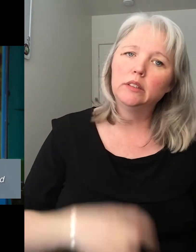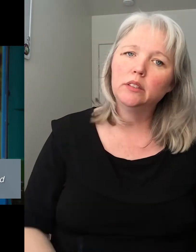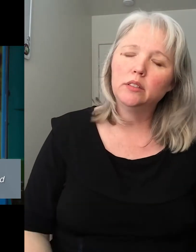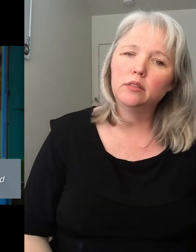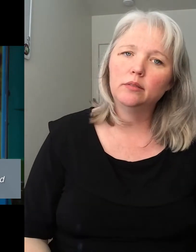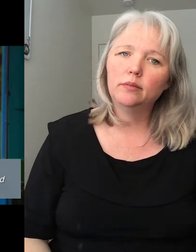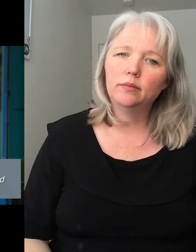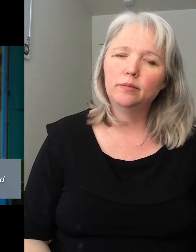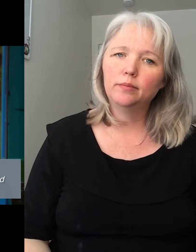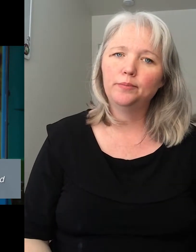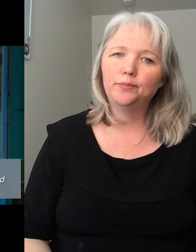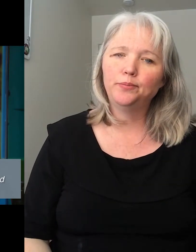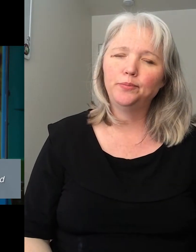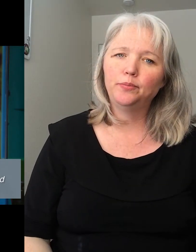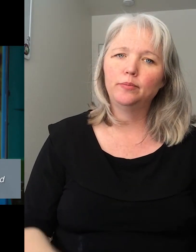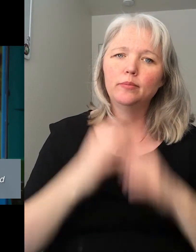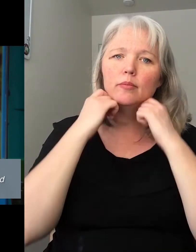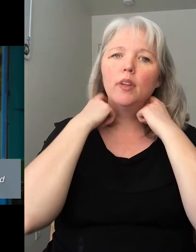need.